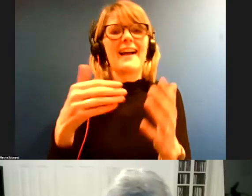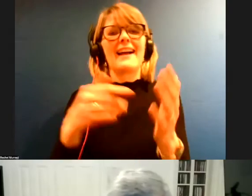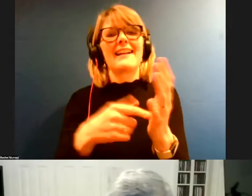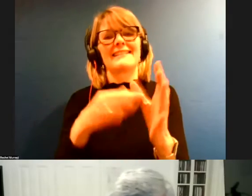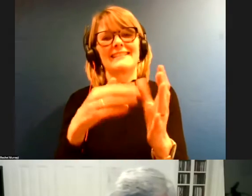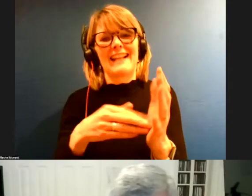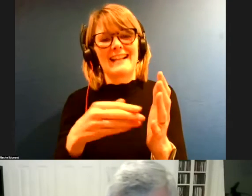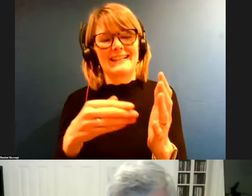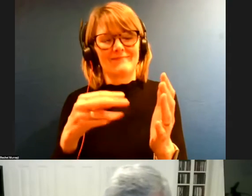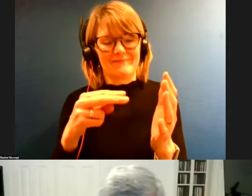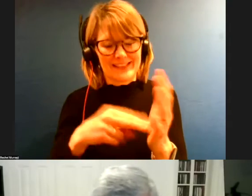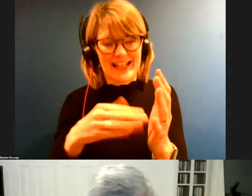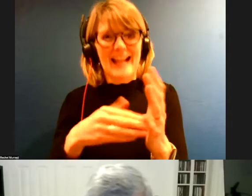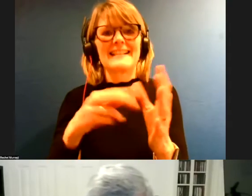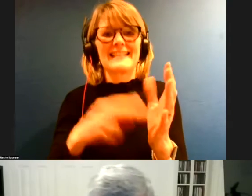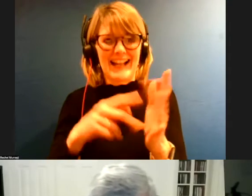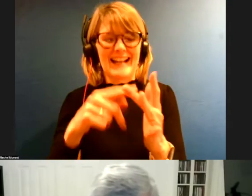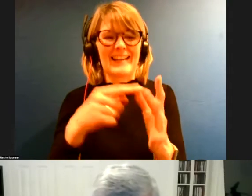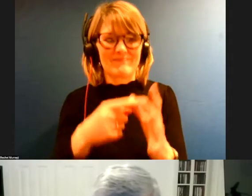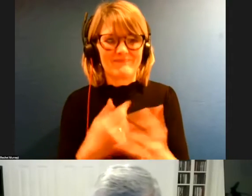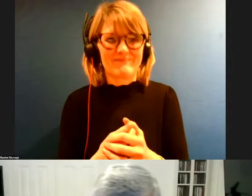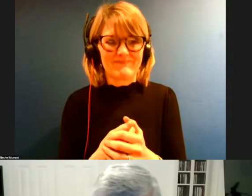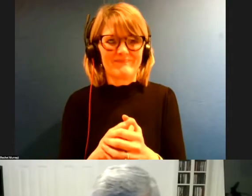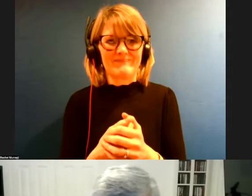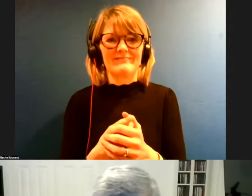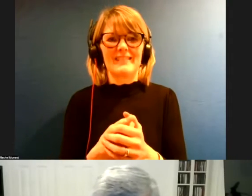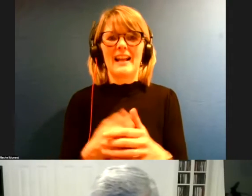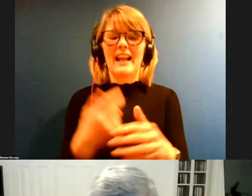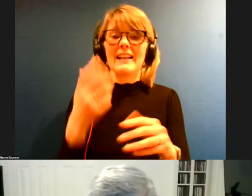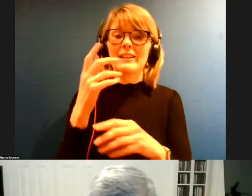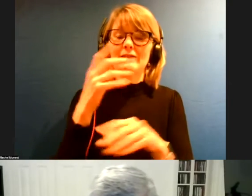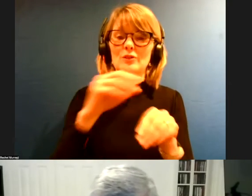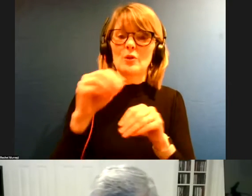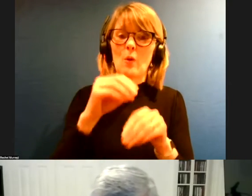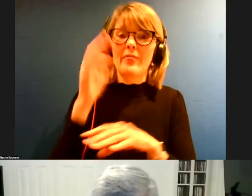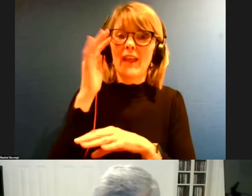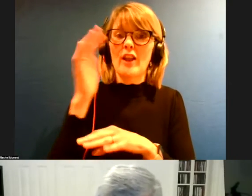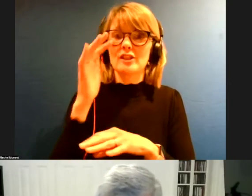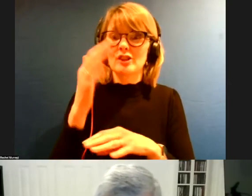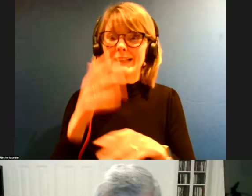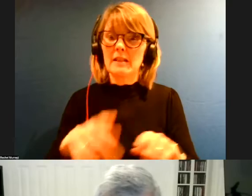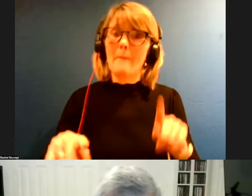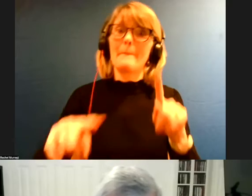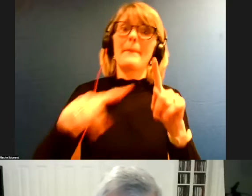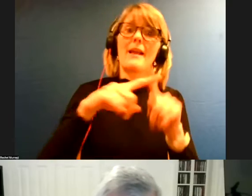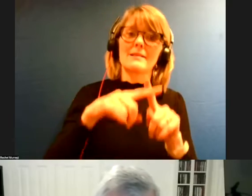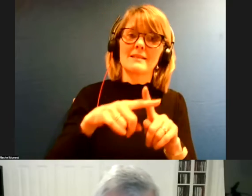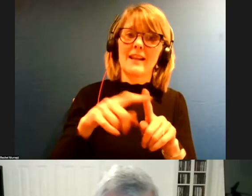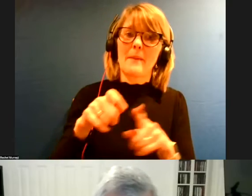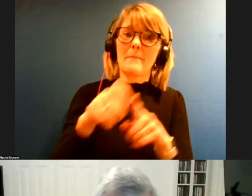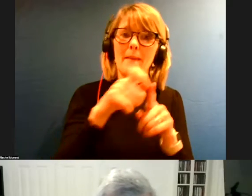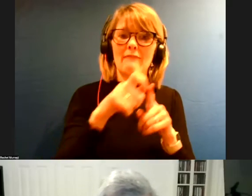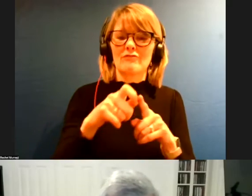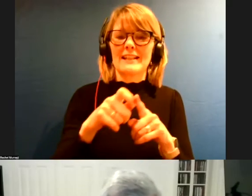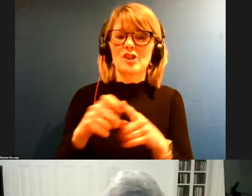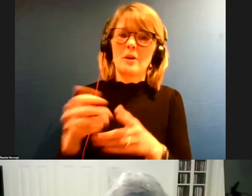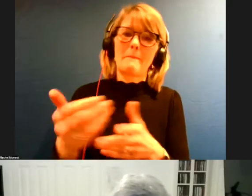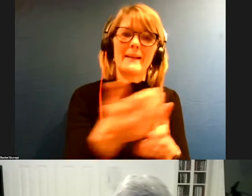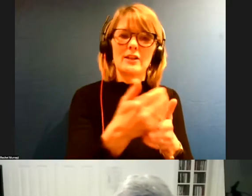you, where he taught theology. In addition to parish ministry, Phil was on the staff of the Anglican